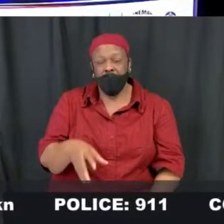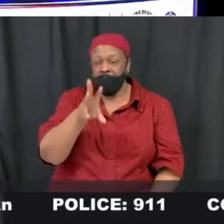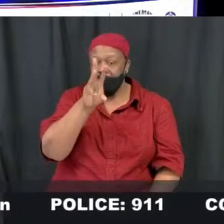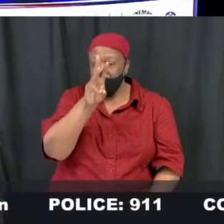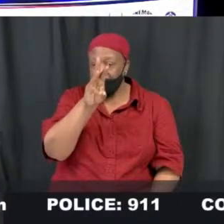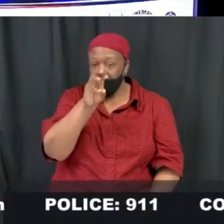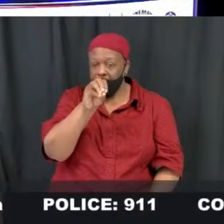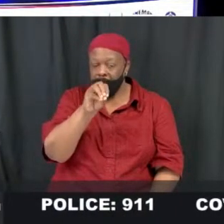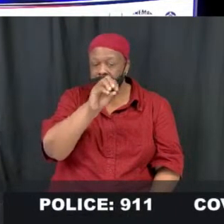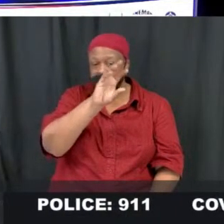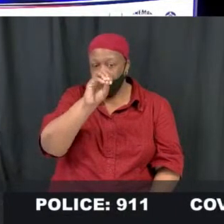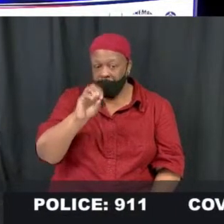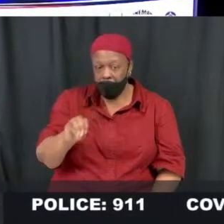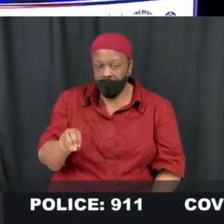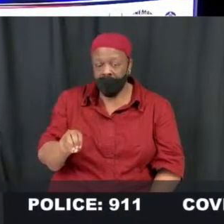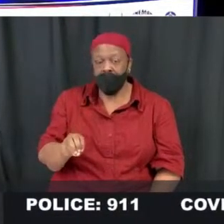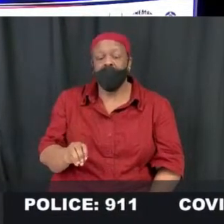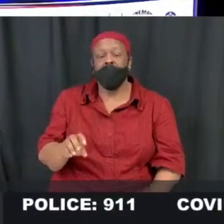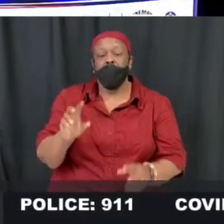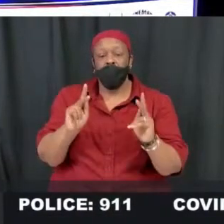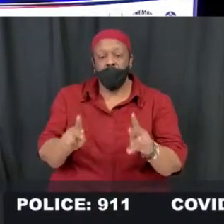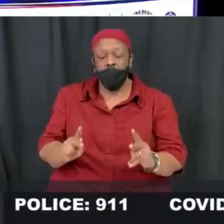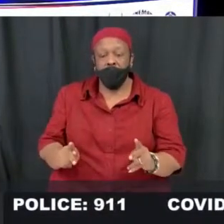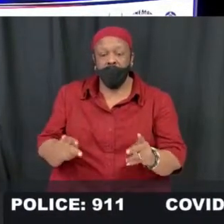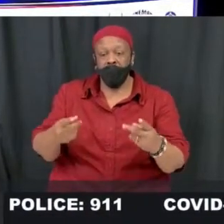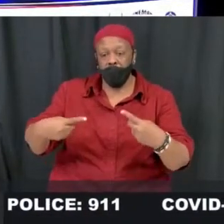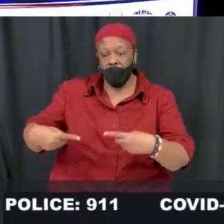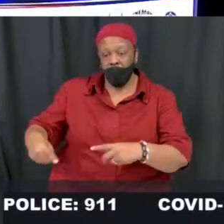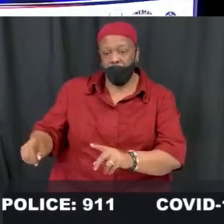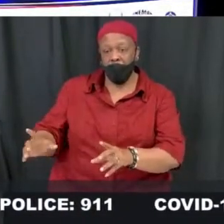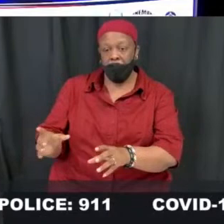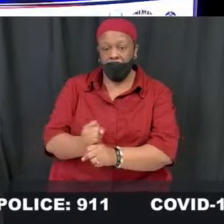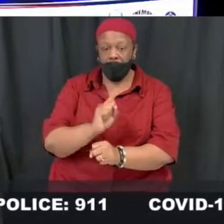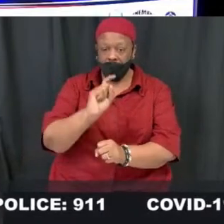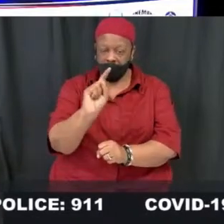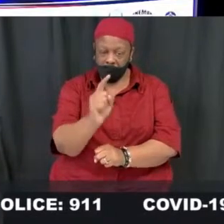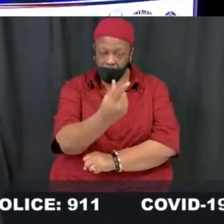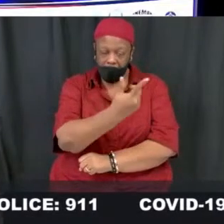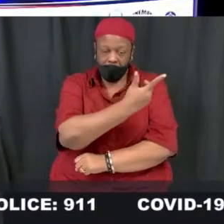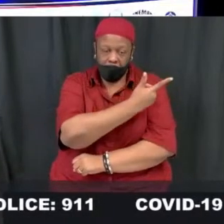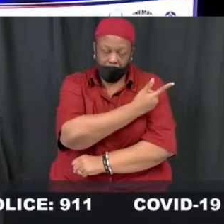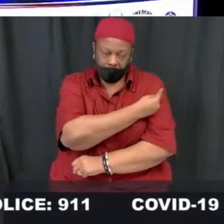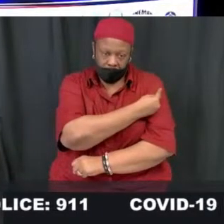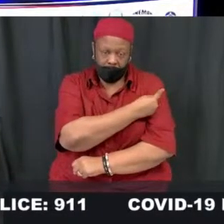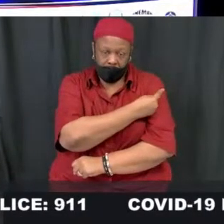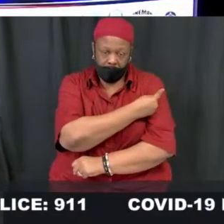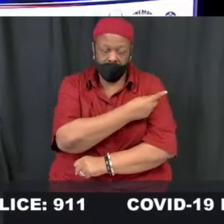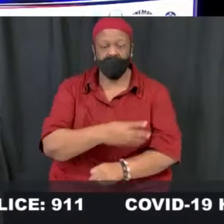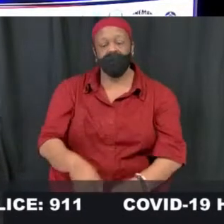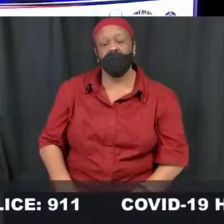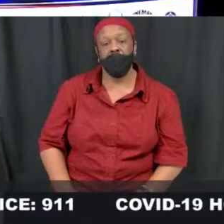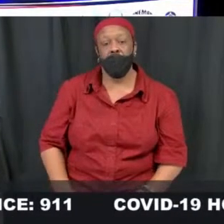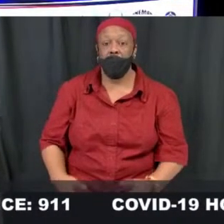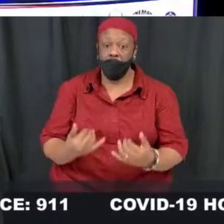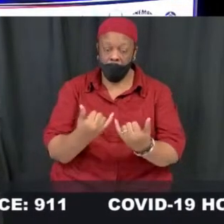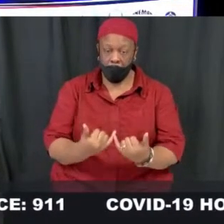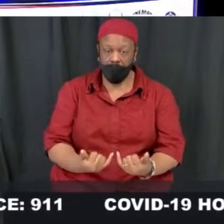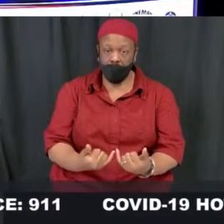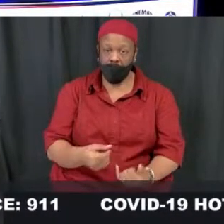sleeves and taken the first shot of the AstraZeneca vaccine, and about a quarter are now fully